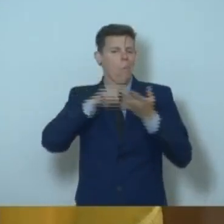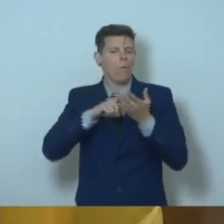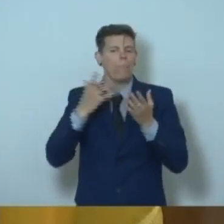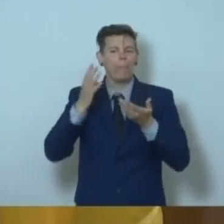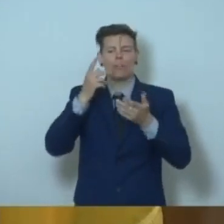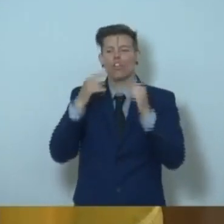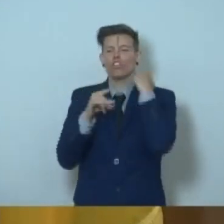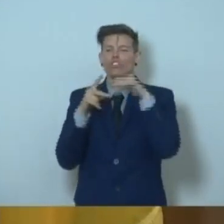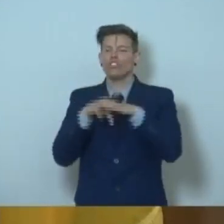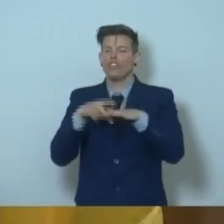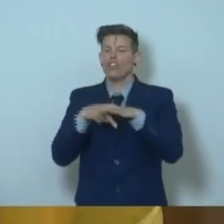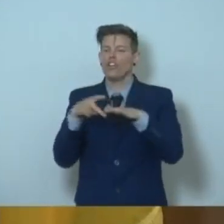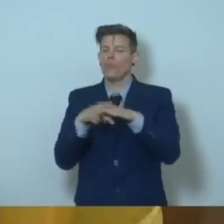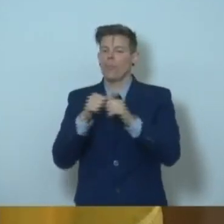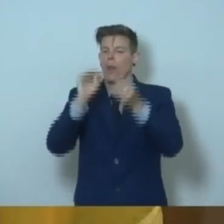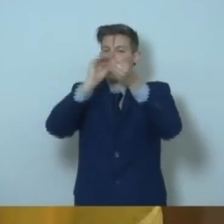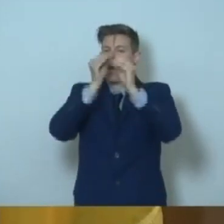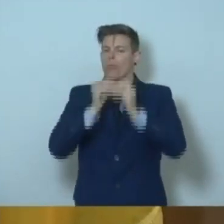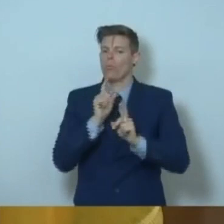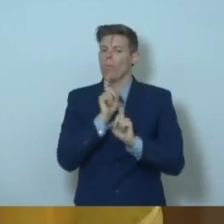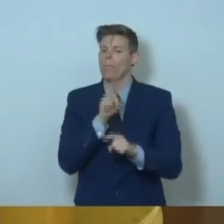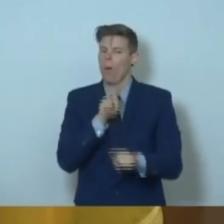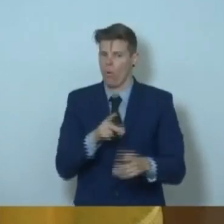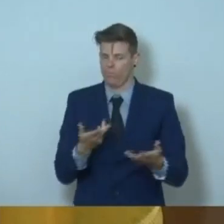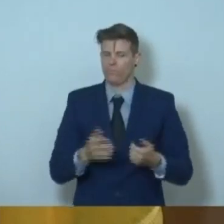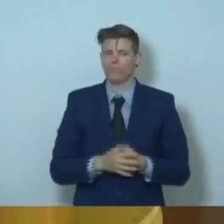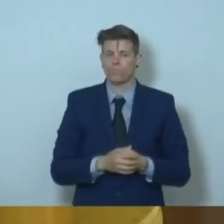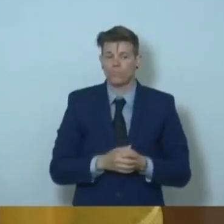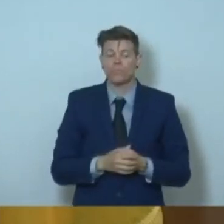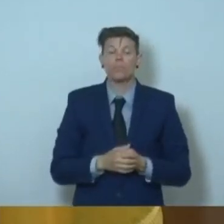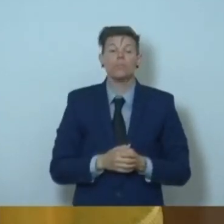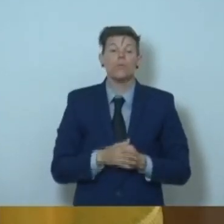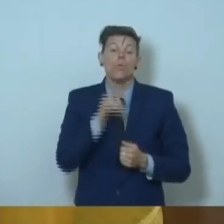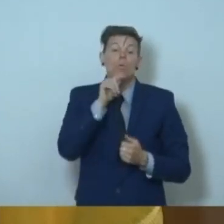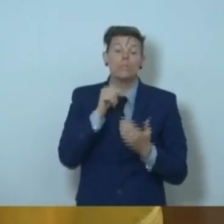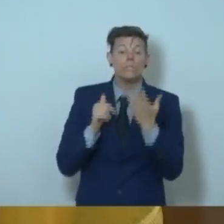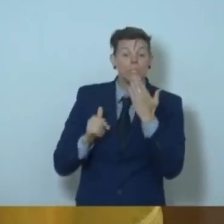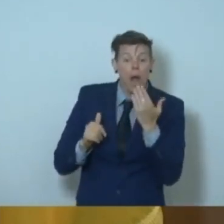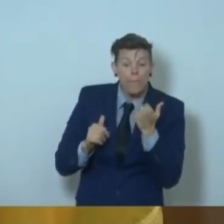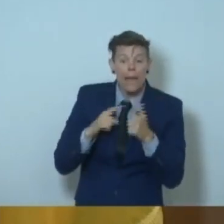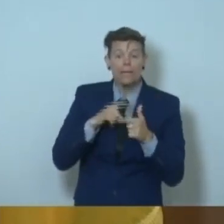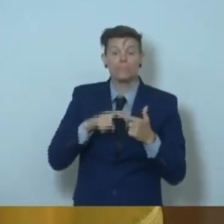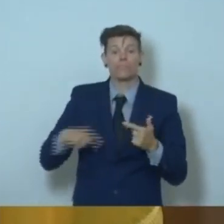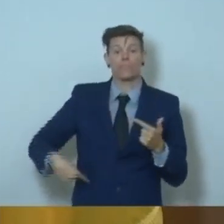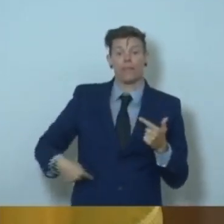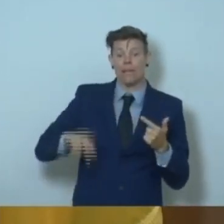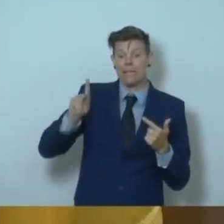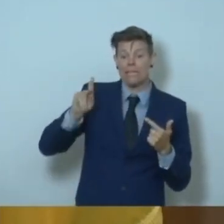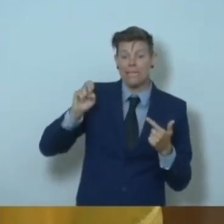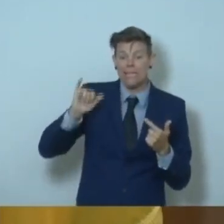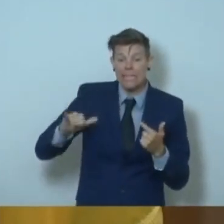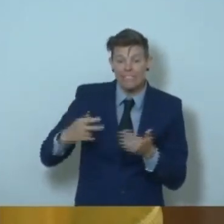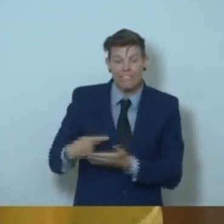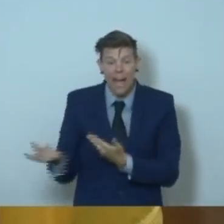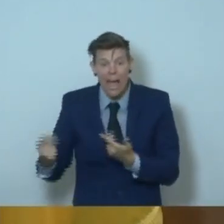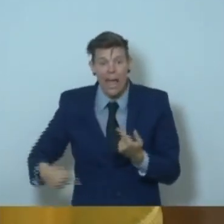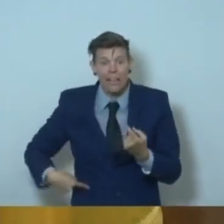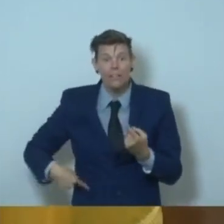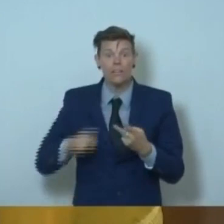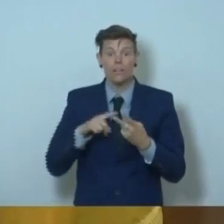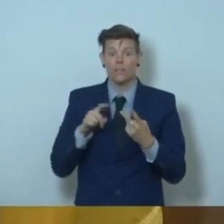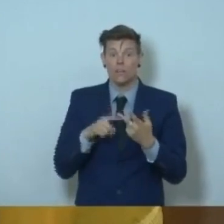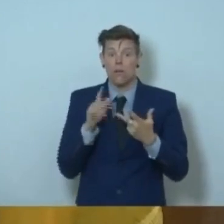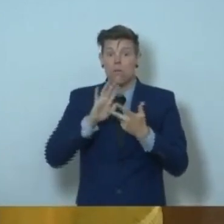issue, if you were diabetic and had renal failure, then you couldn't have died of COVID. COVID was an